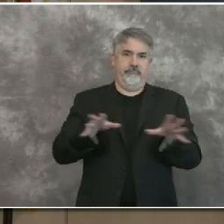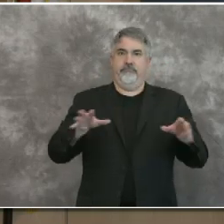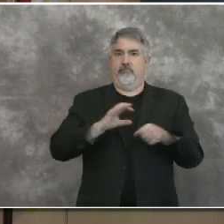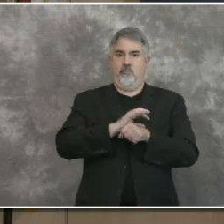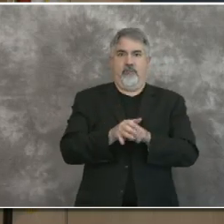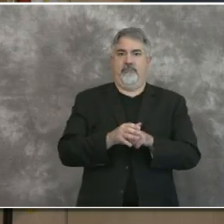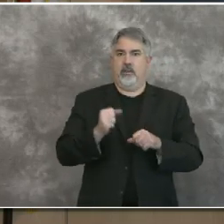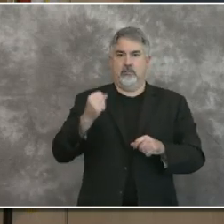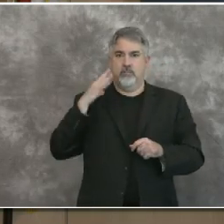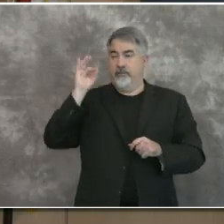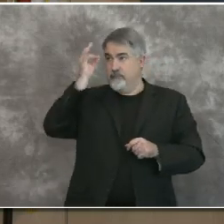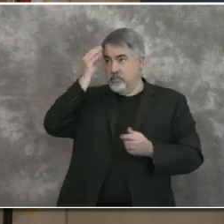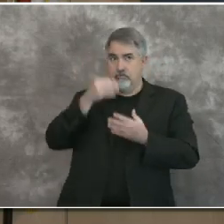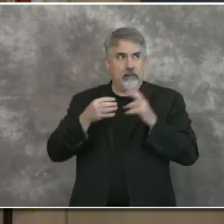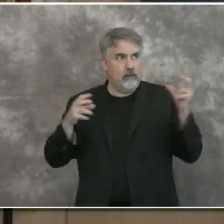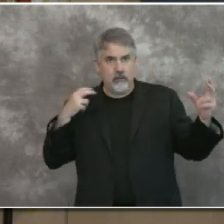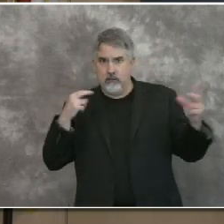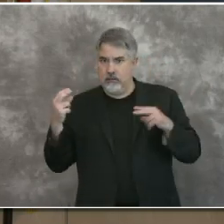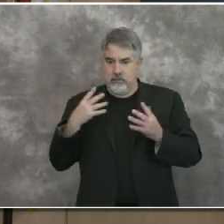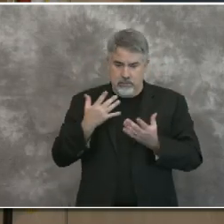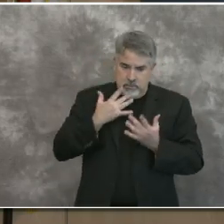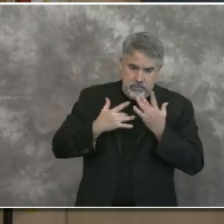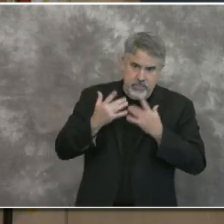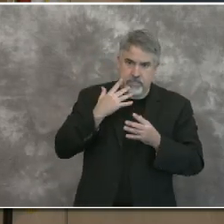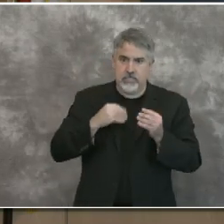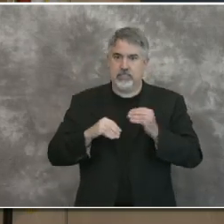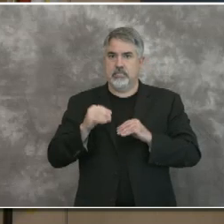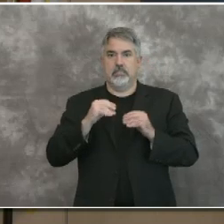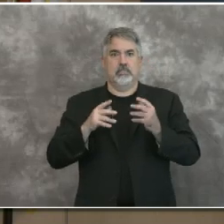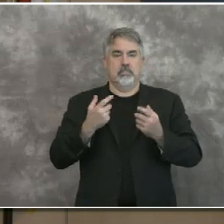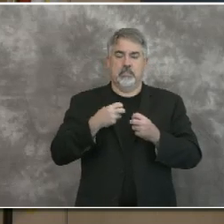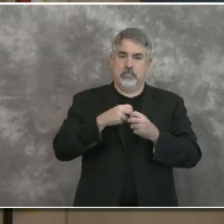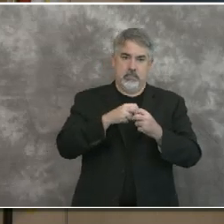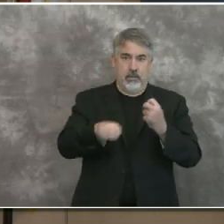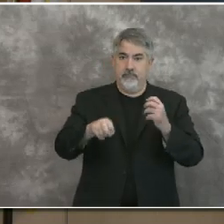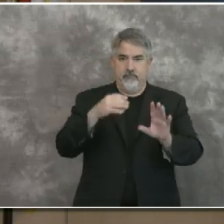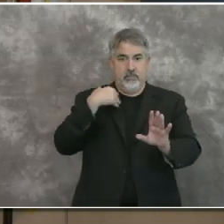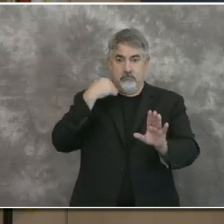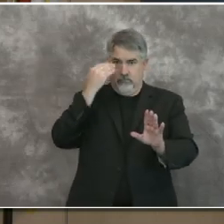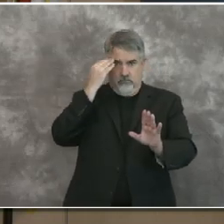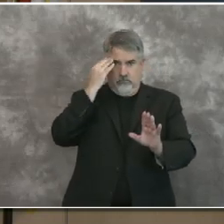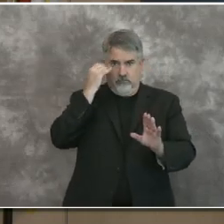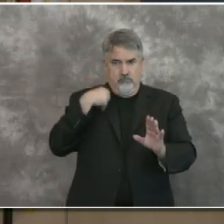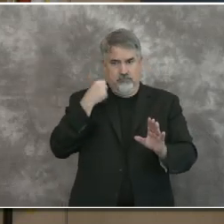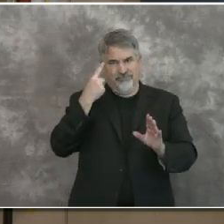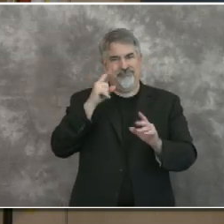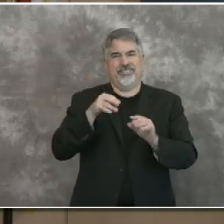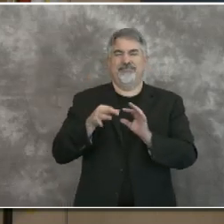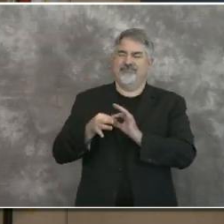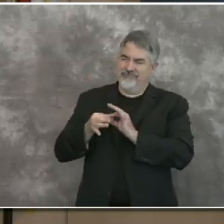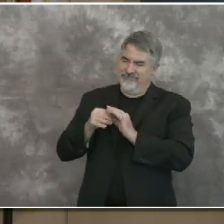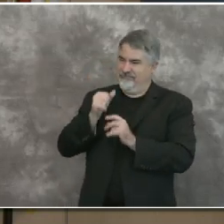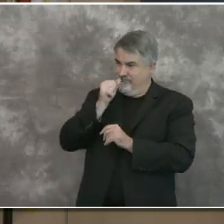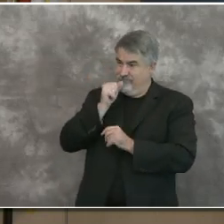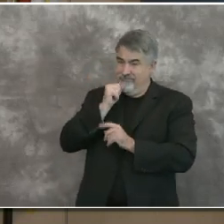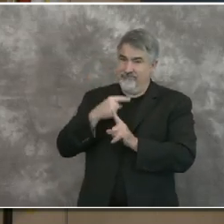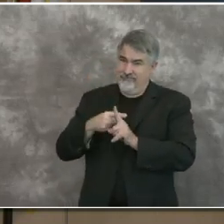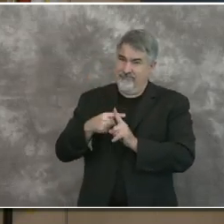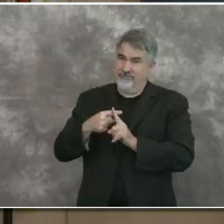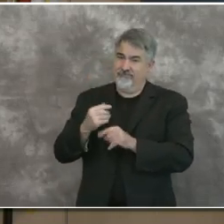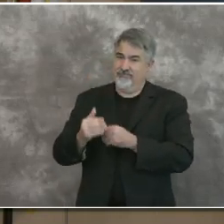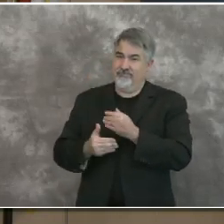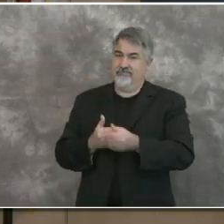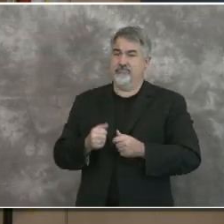that. And so we know individuals are struggling and hurting, and we're trying to do this in coordination with the state as responsibly as we can and as quickly